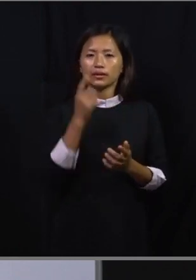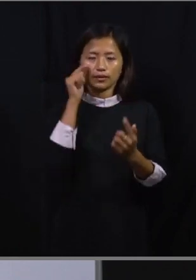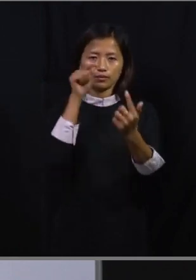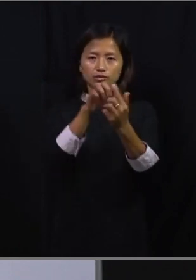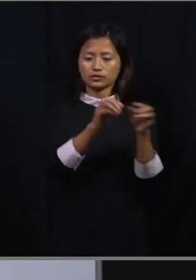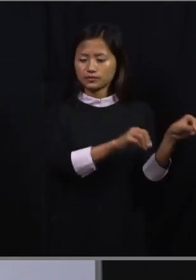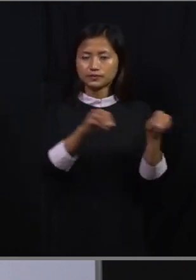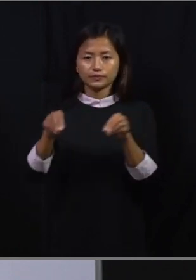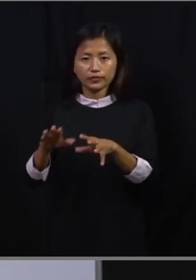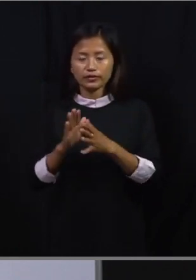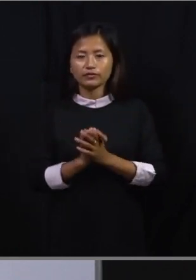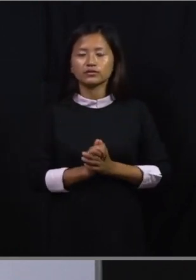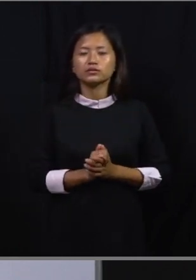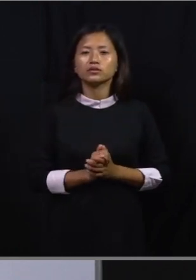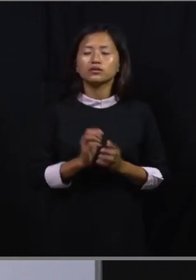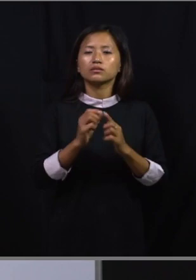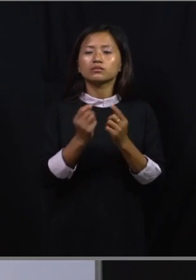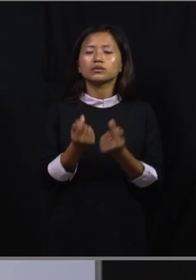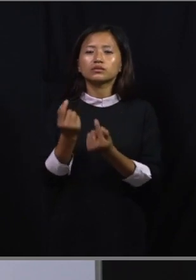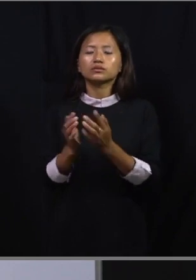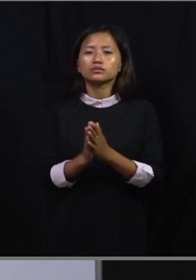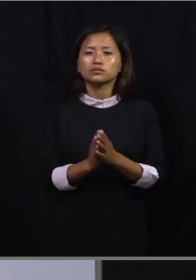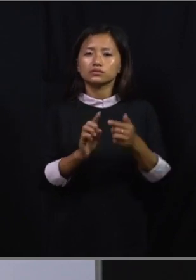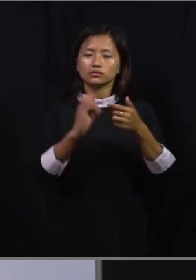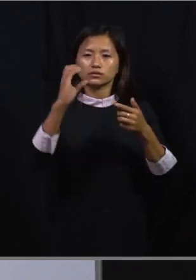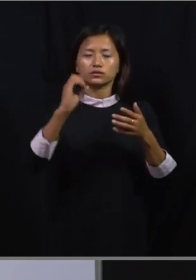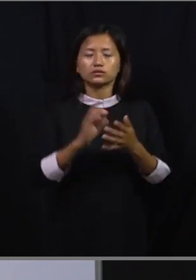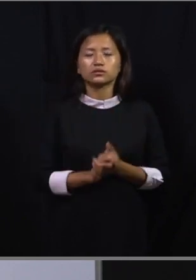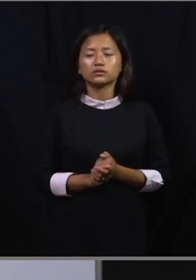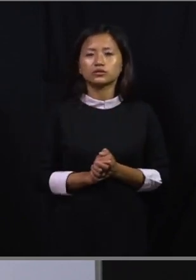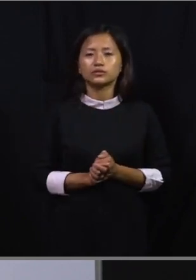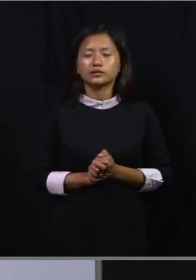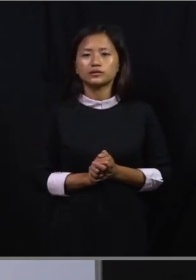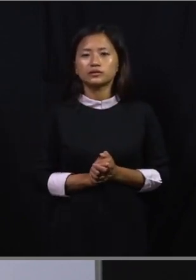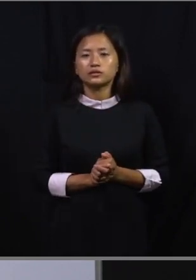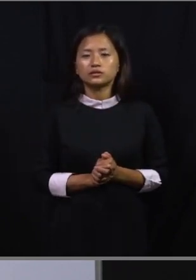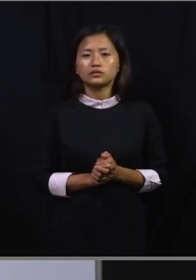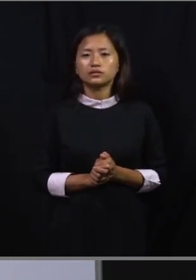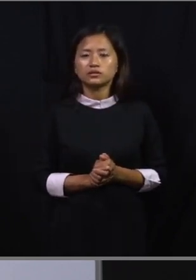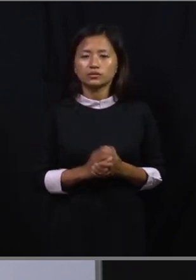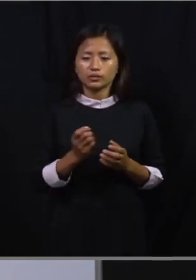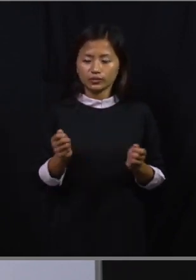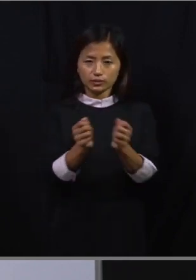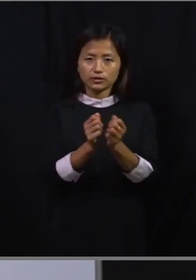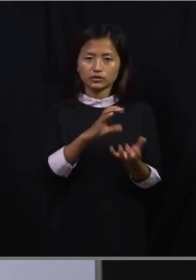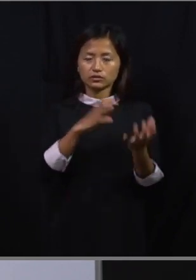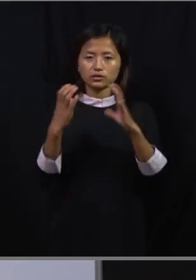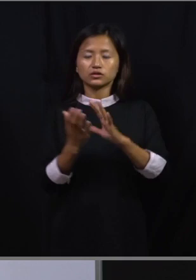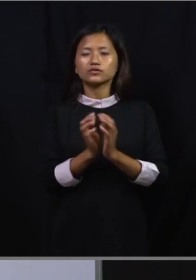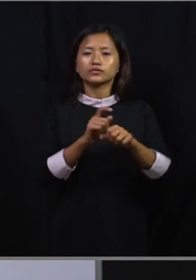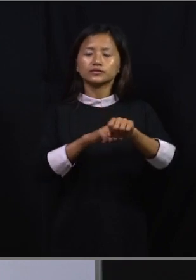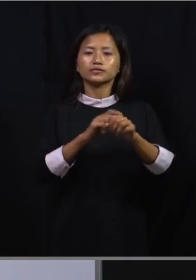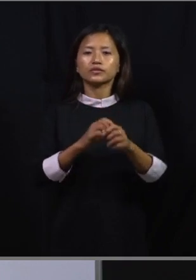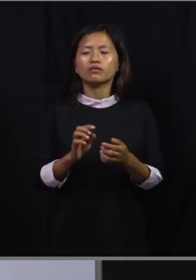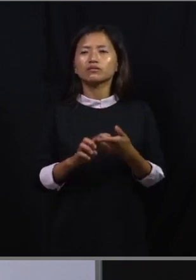from political to economic. Okay, so with the change of time and with the change